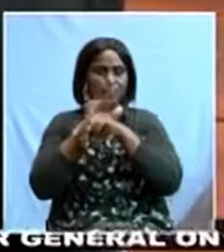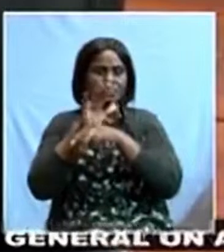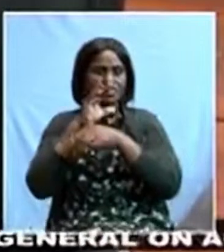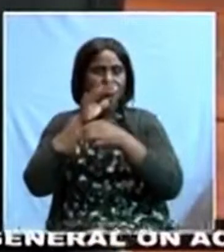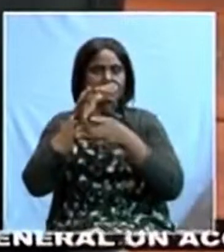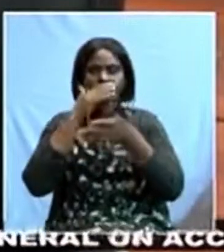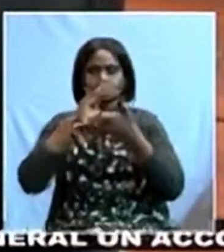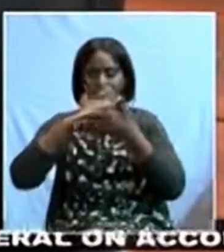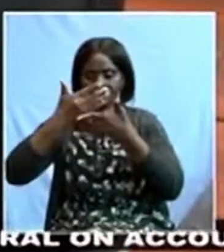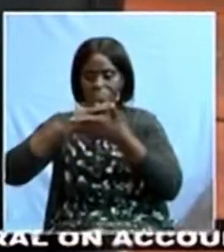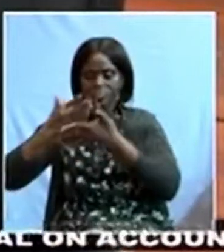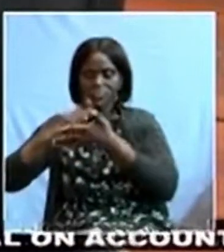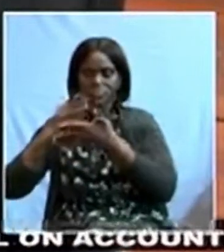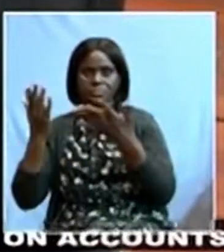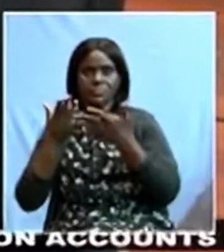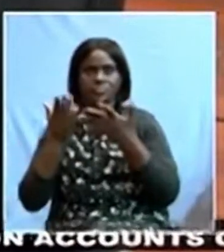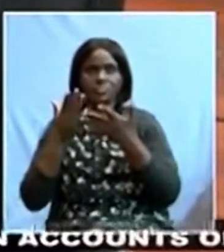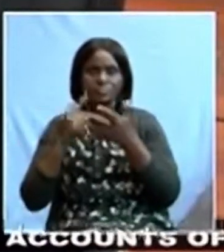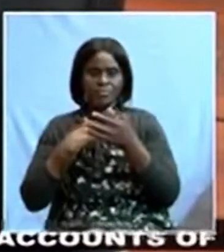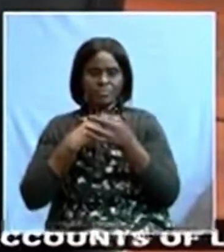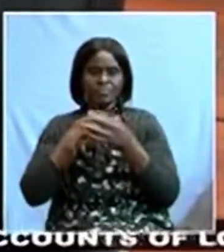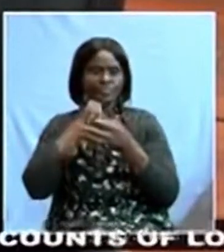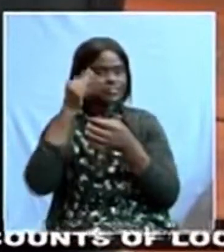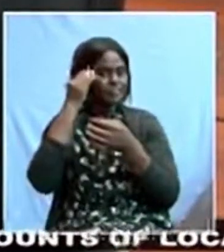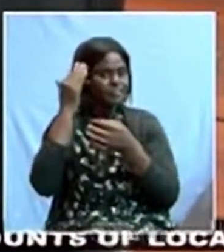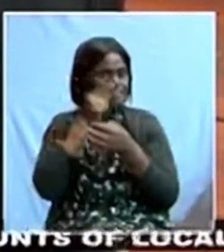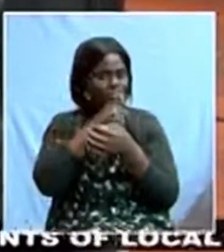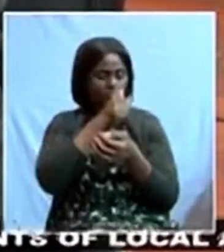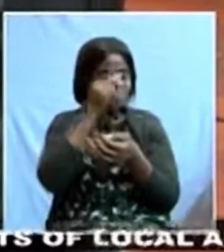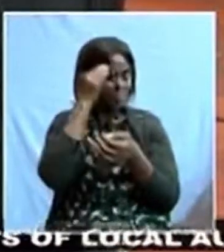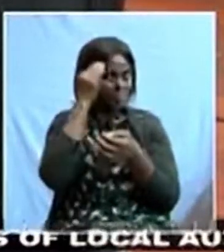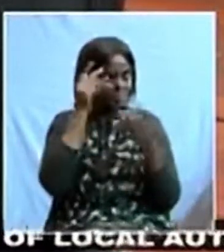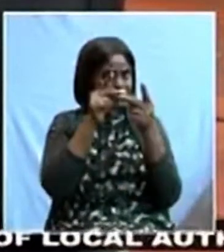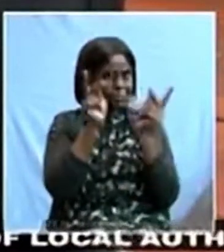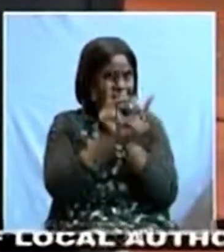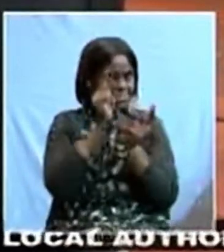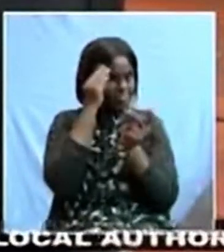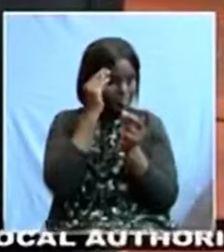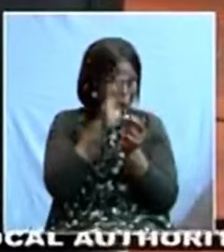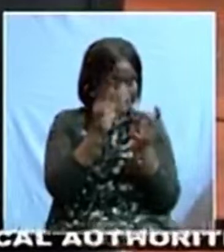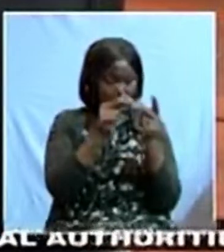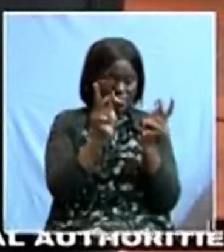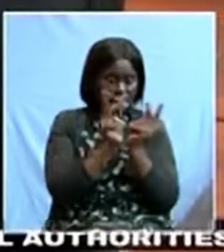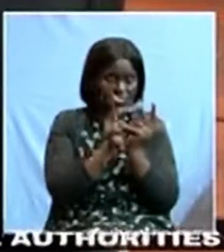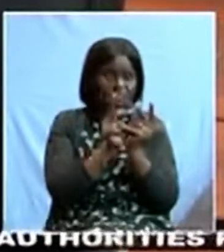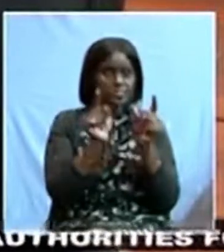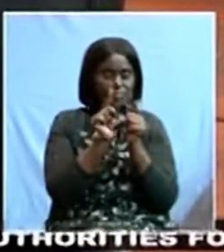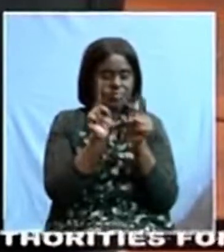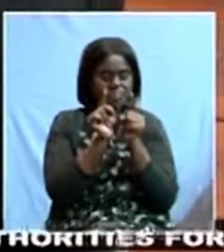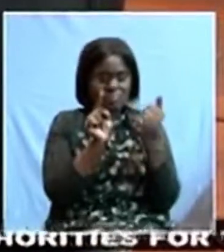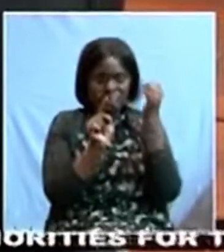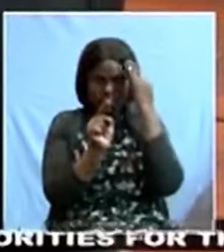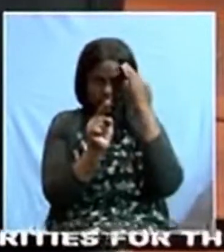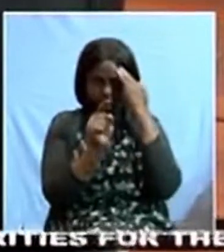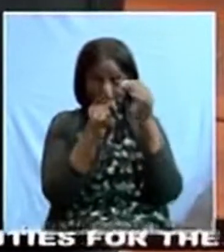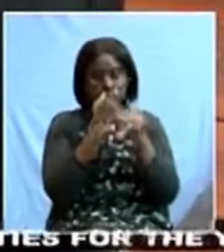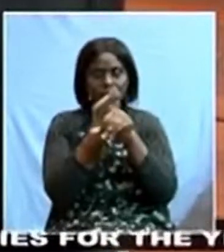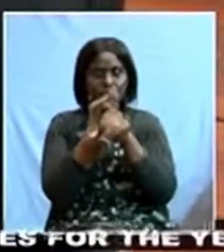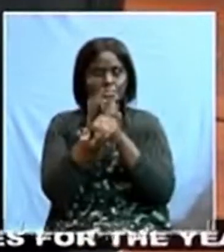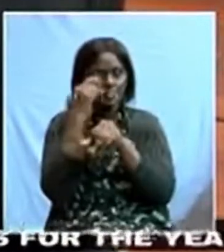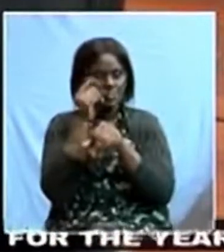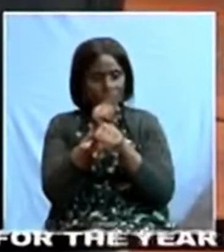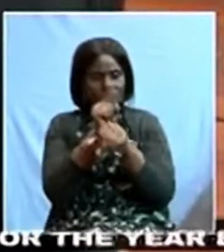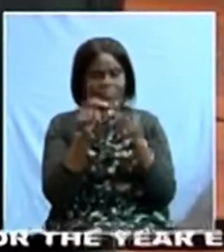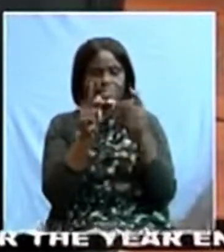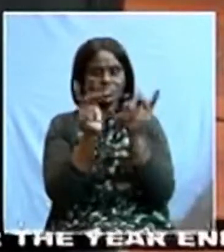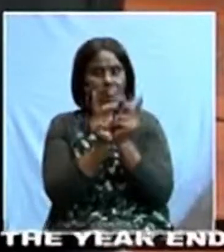laptops. I don't know. She knows the place, and she knows the difficulties of that